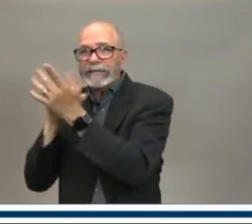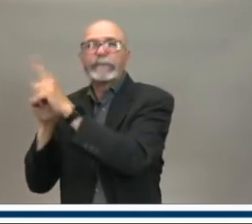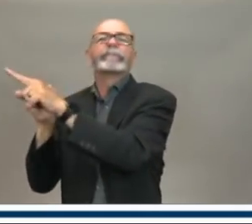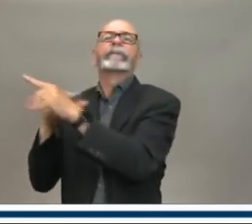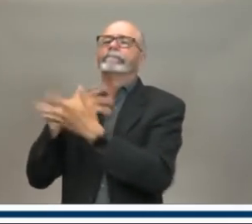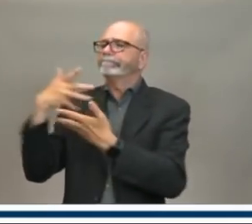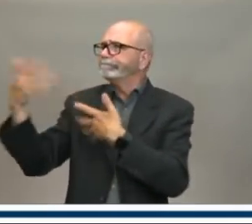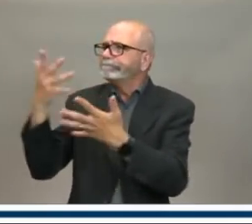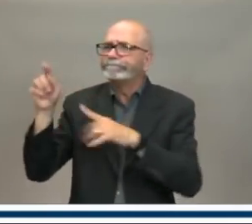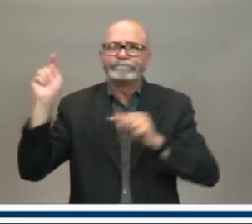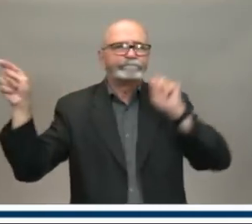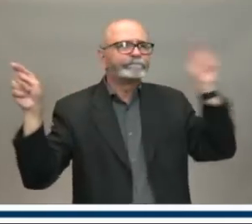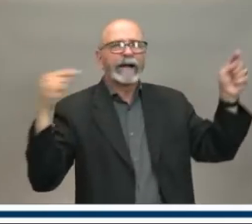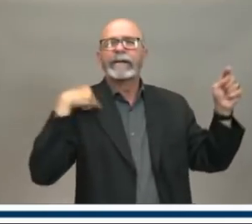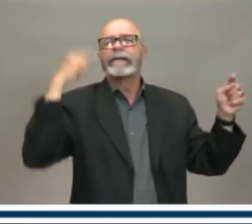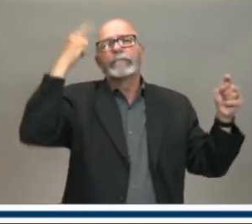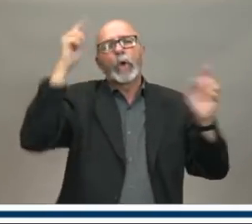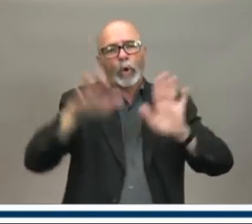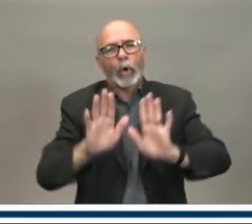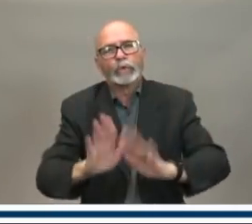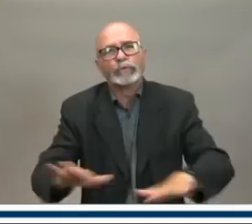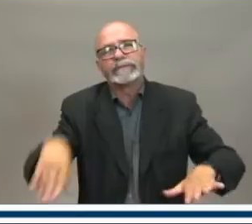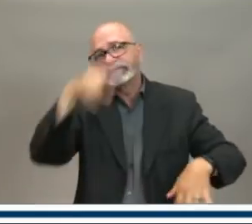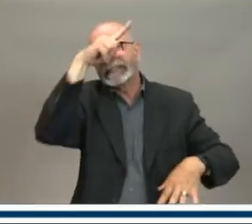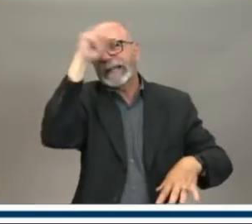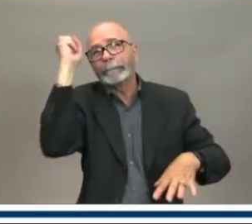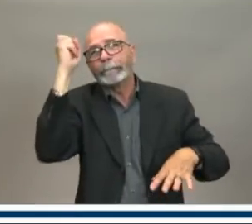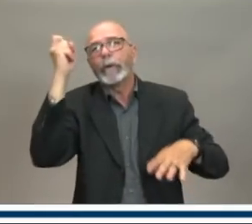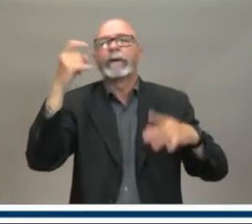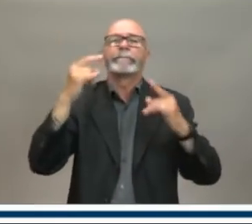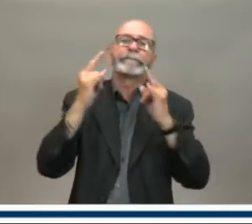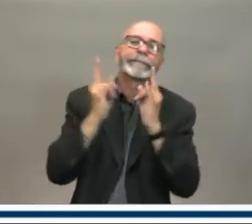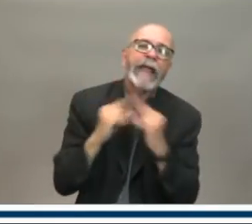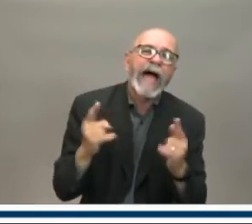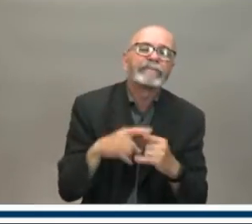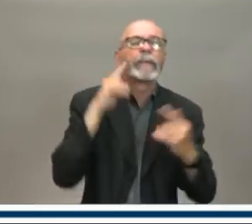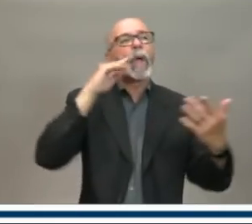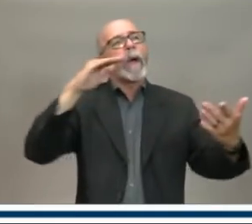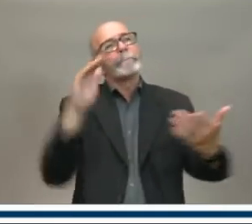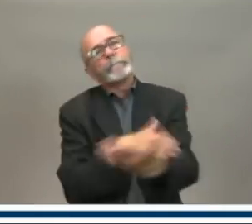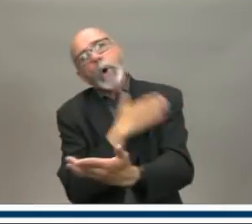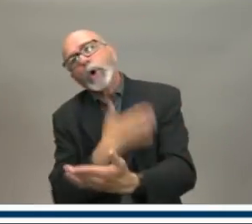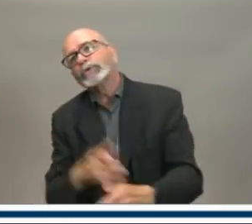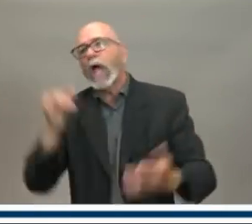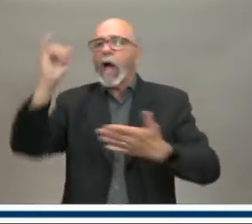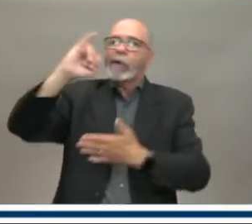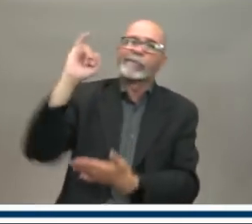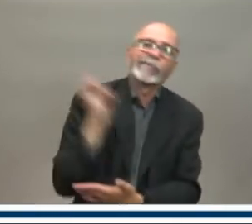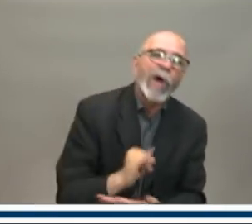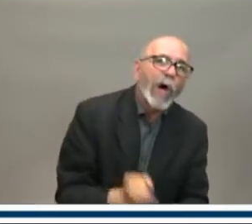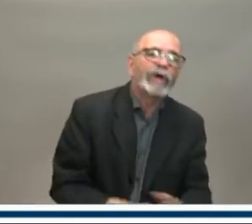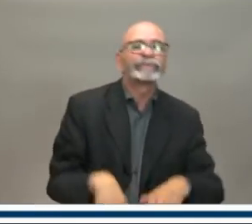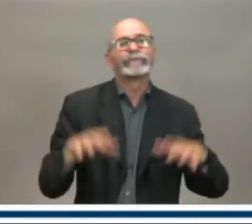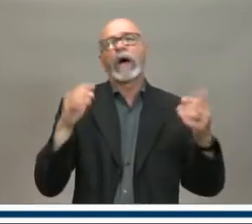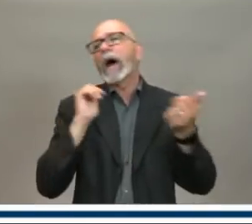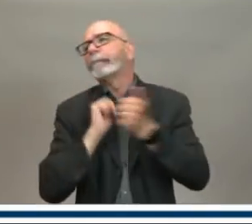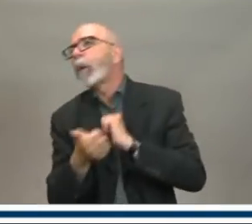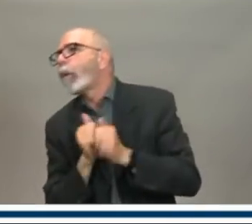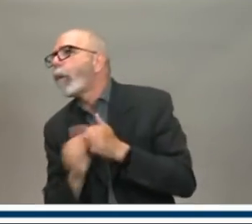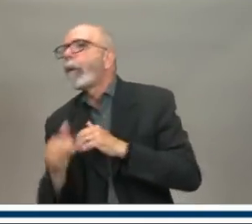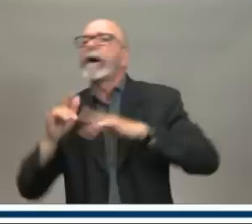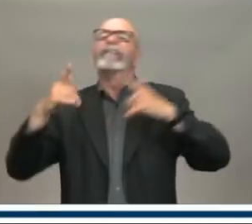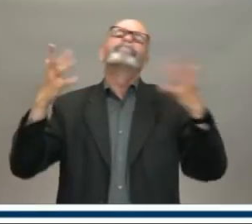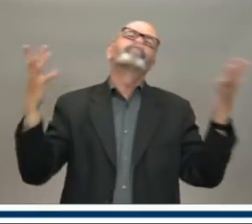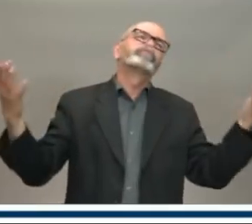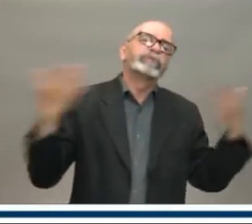for kids, whether they're music, arts, sports, recreation camps, and we've clearly laid out that they're